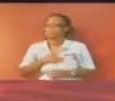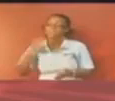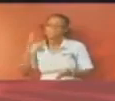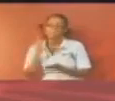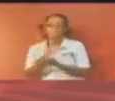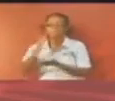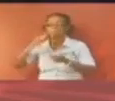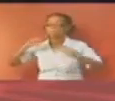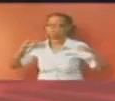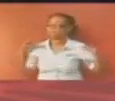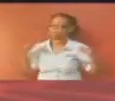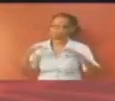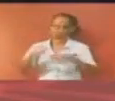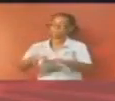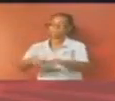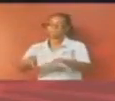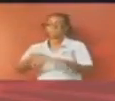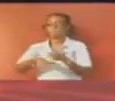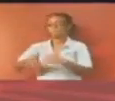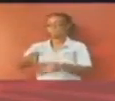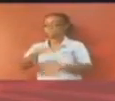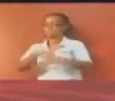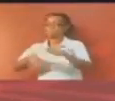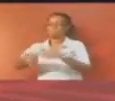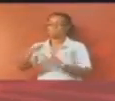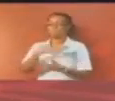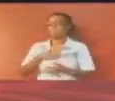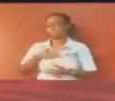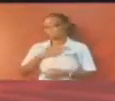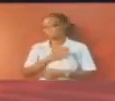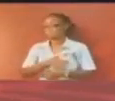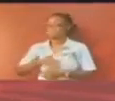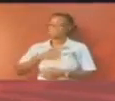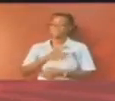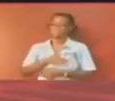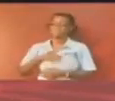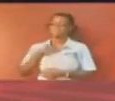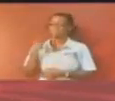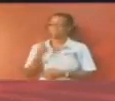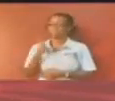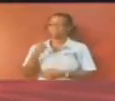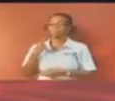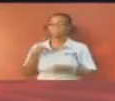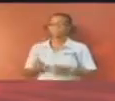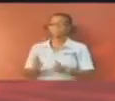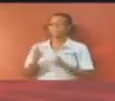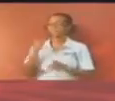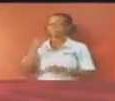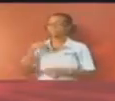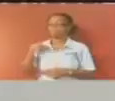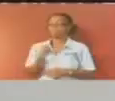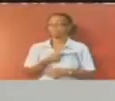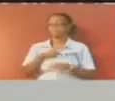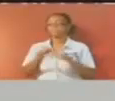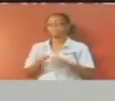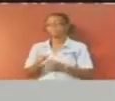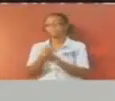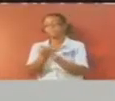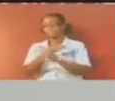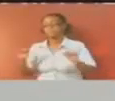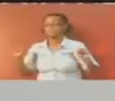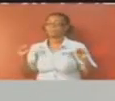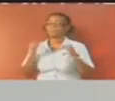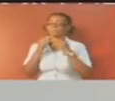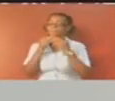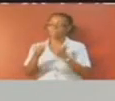this burden on us. Thank you very much, and let's continue to keep safe. Thank you very much,